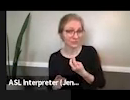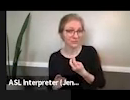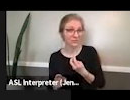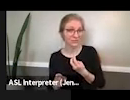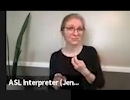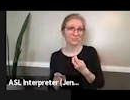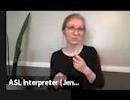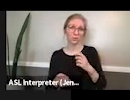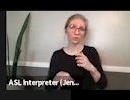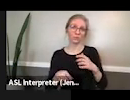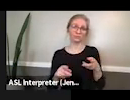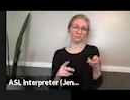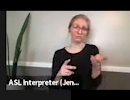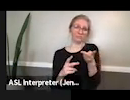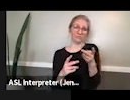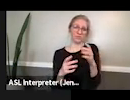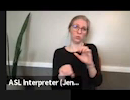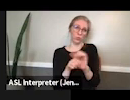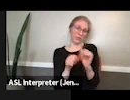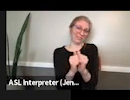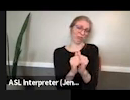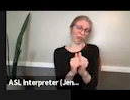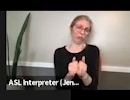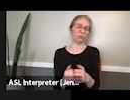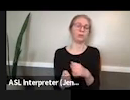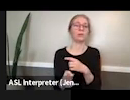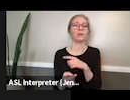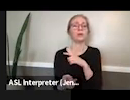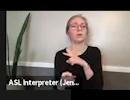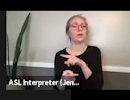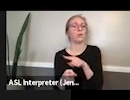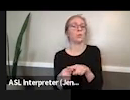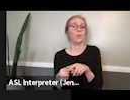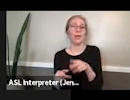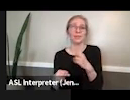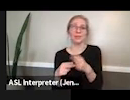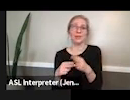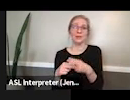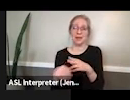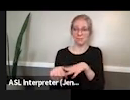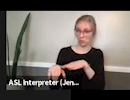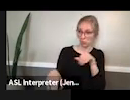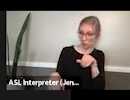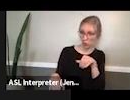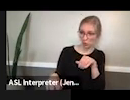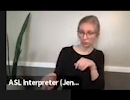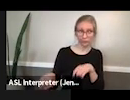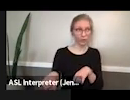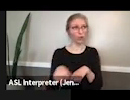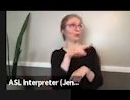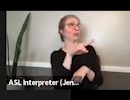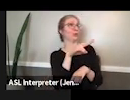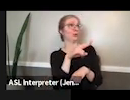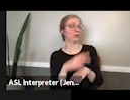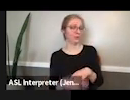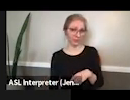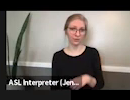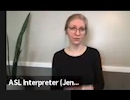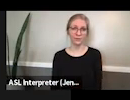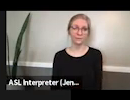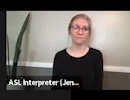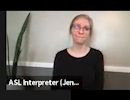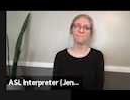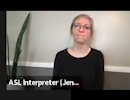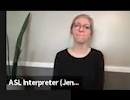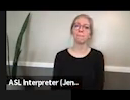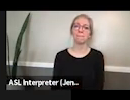other. When their name is called, they will begin to turn to look. They'll